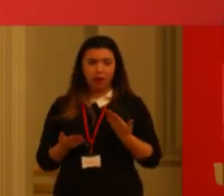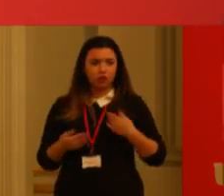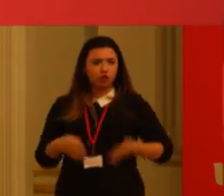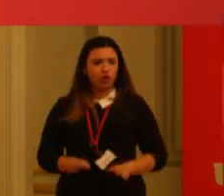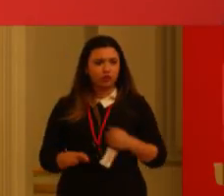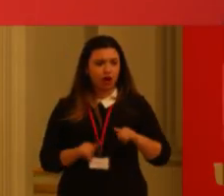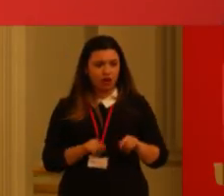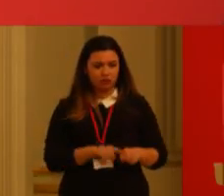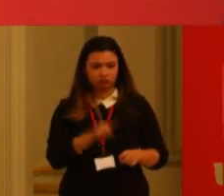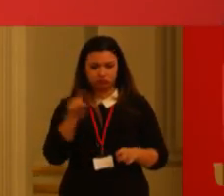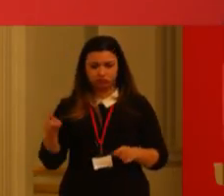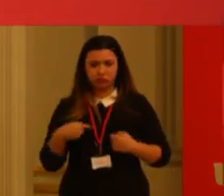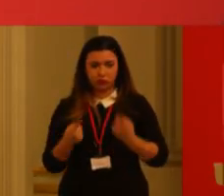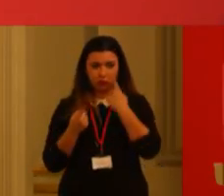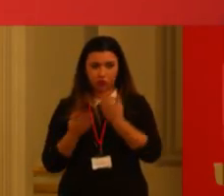instance,